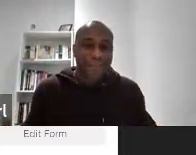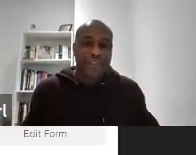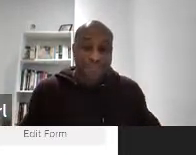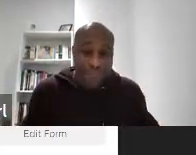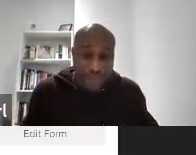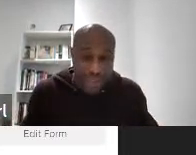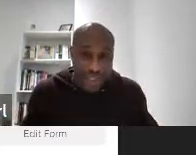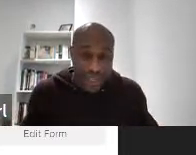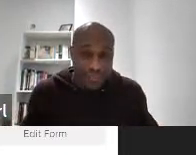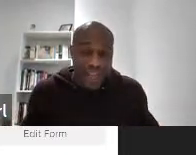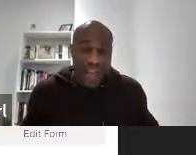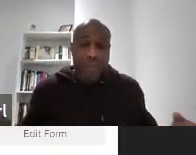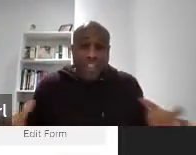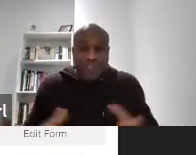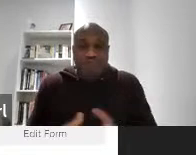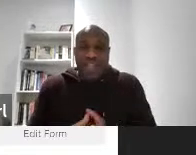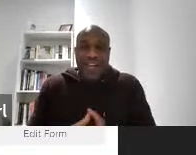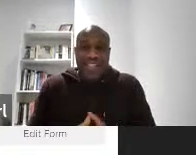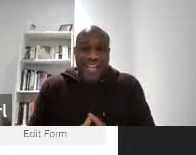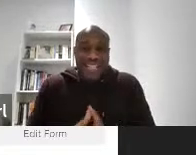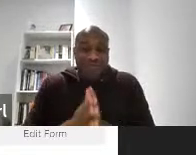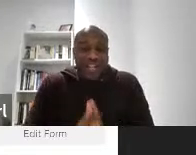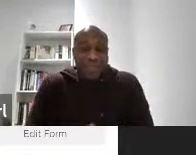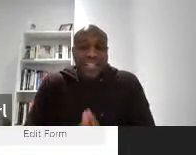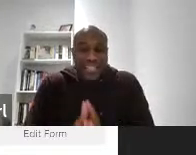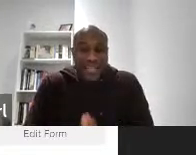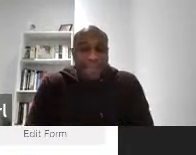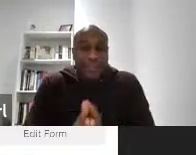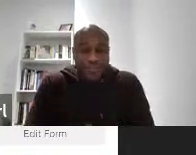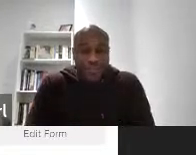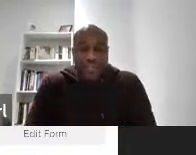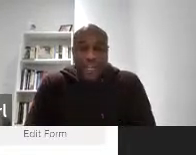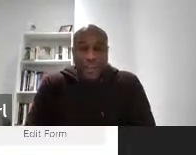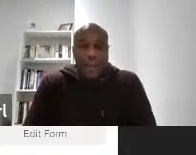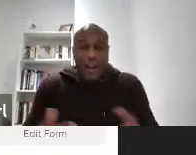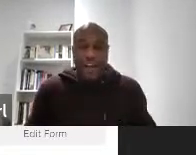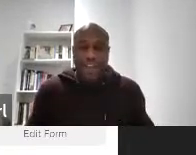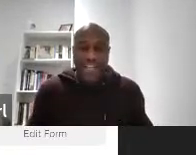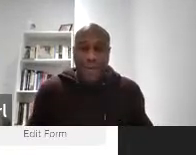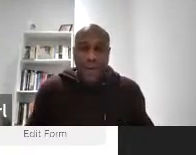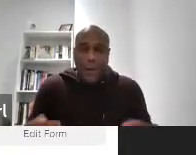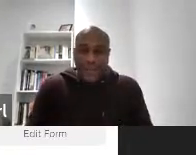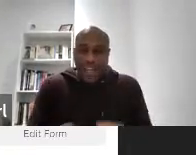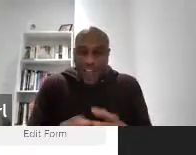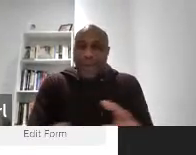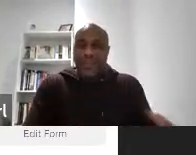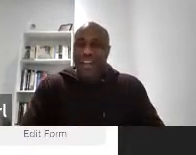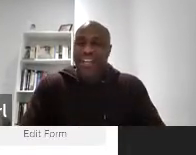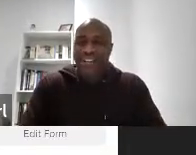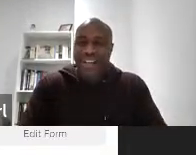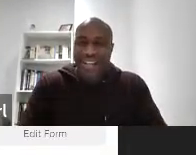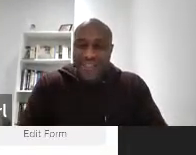incredibly simple to prototype. And once you recognize that it's incredibly simple to prototype, hopefully that will help you recognize that